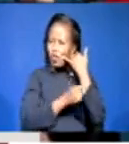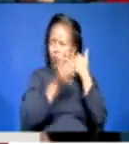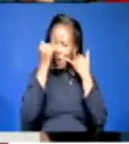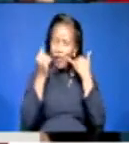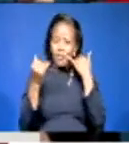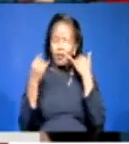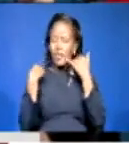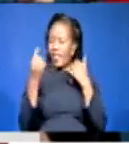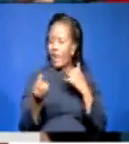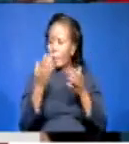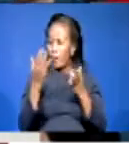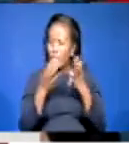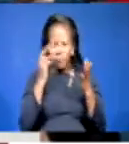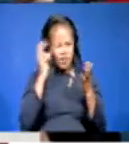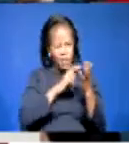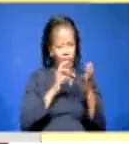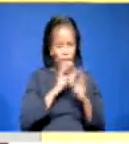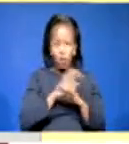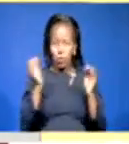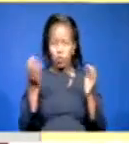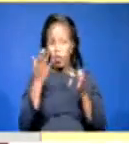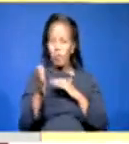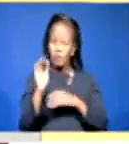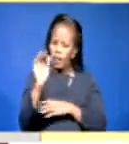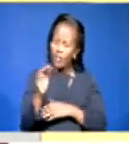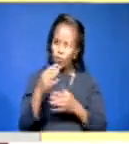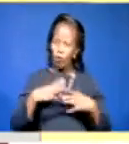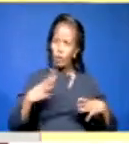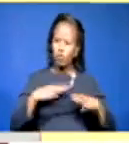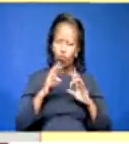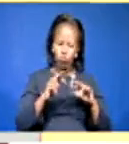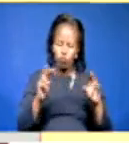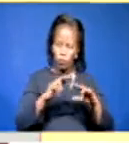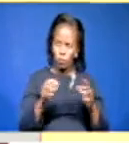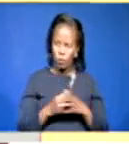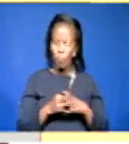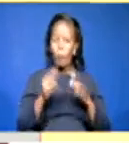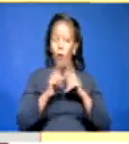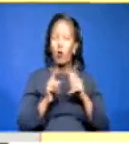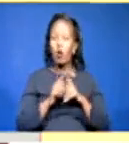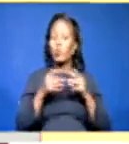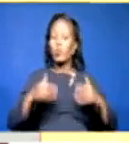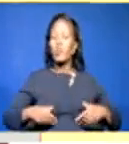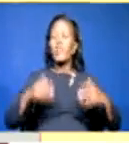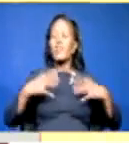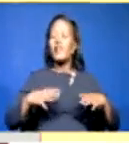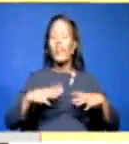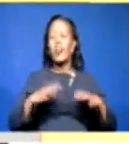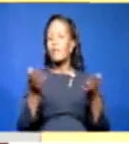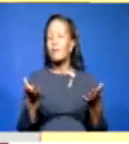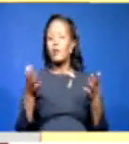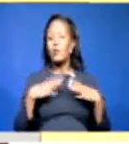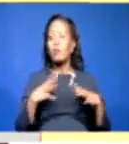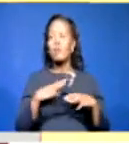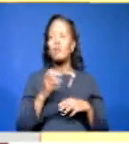mpaka labda nipate mtu ambaye ataniambia namba ndio hii. Hata hii marika yetu pia. Macho imeanza unakuta mtu anasema hata siku